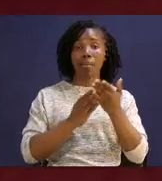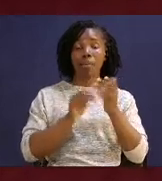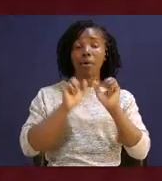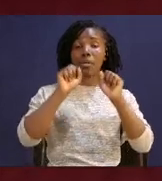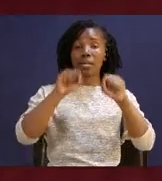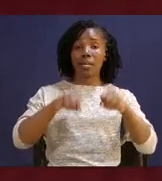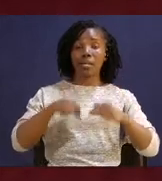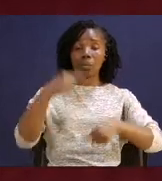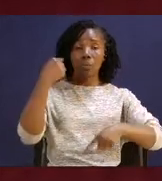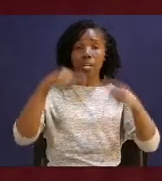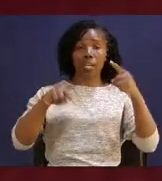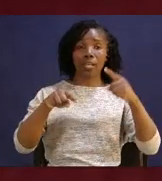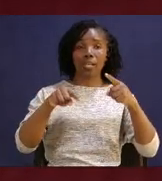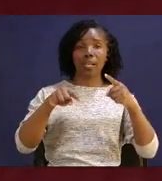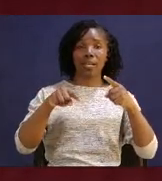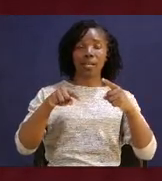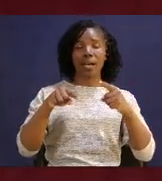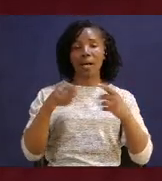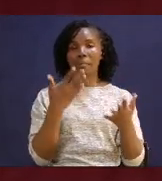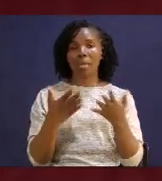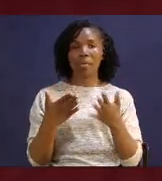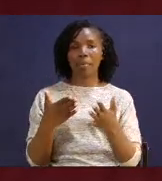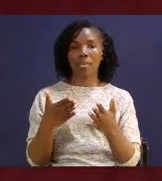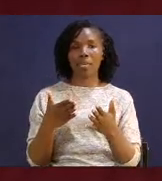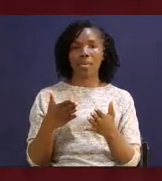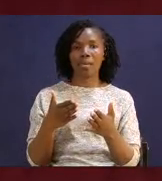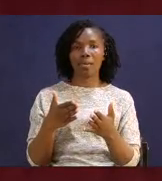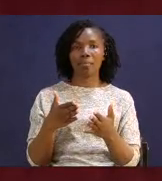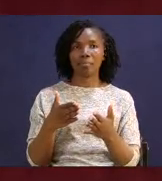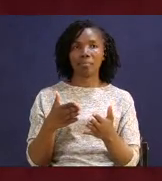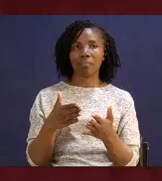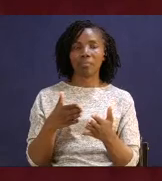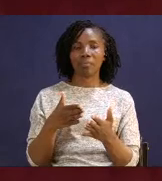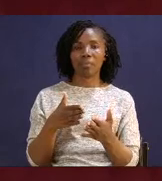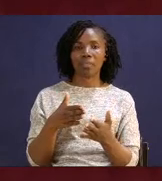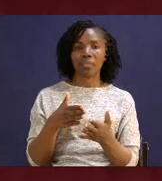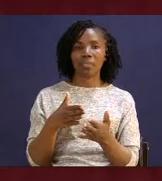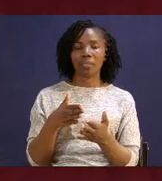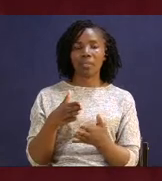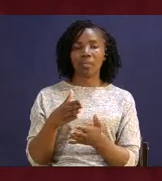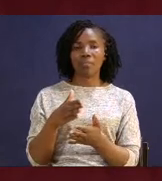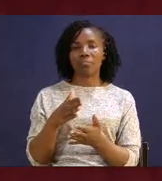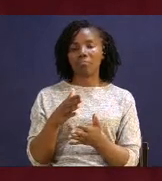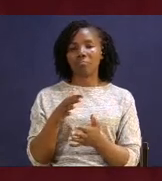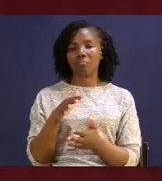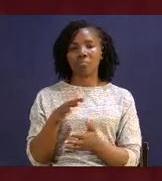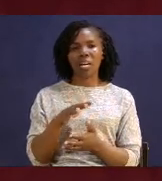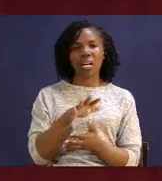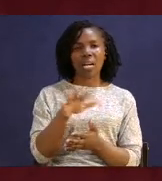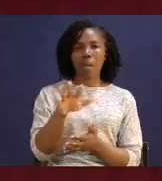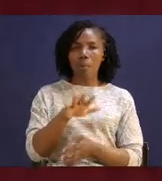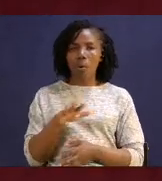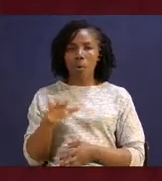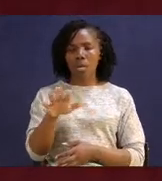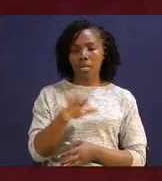Either they were gambling or something, or whatever this charity is, boom, he has